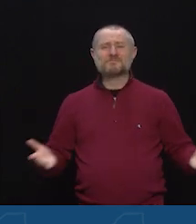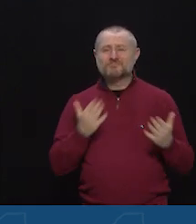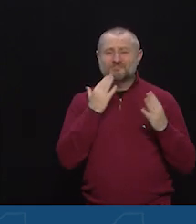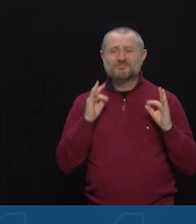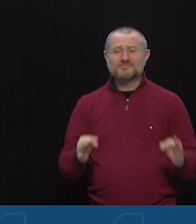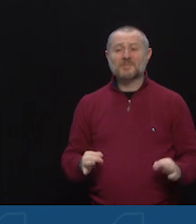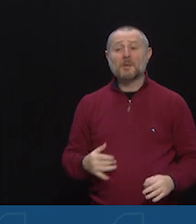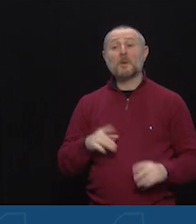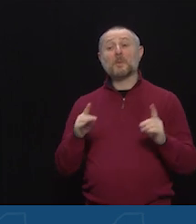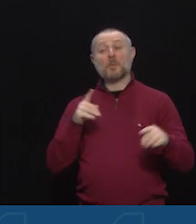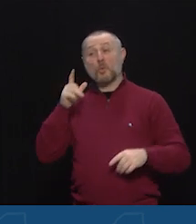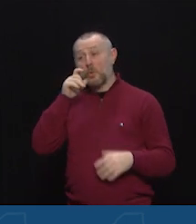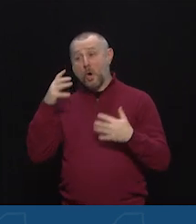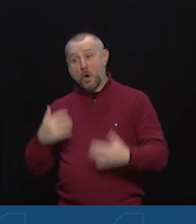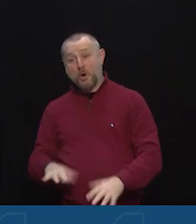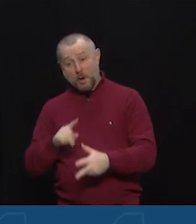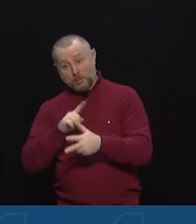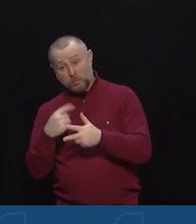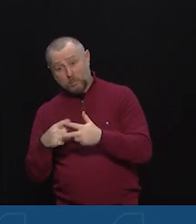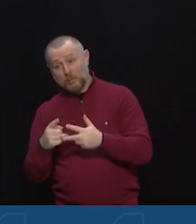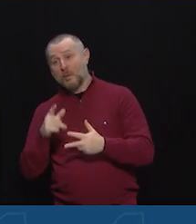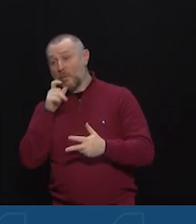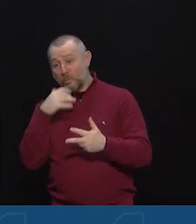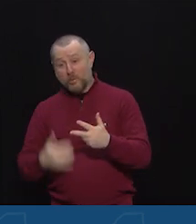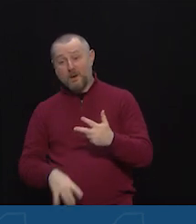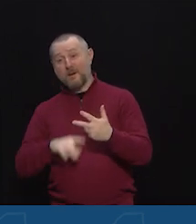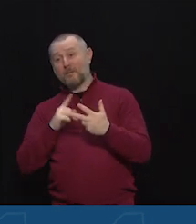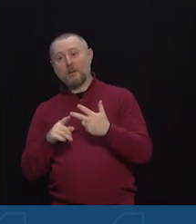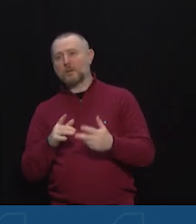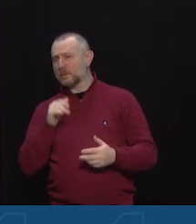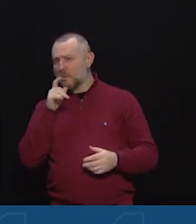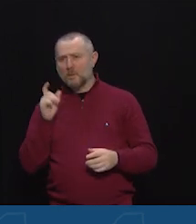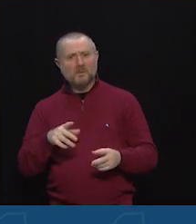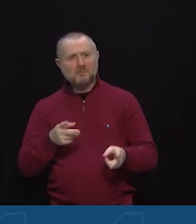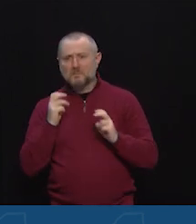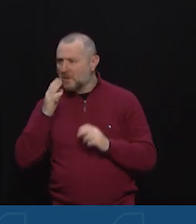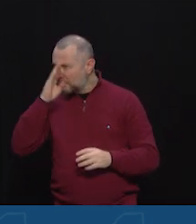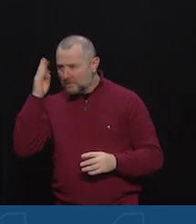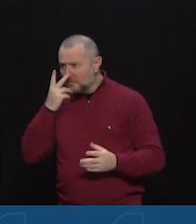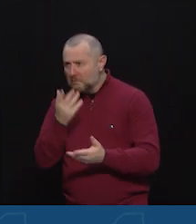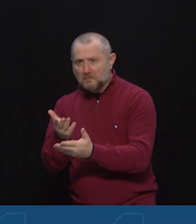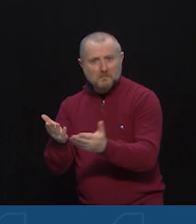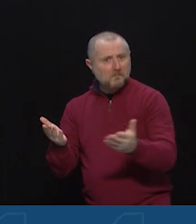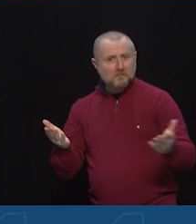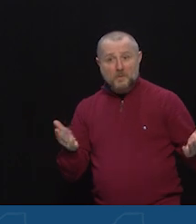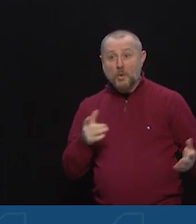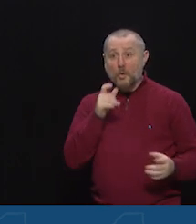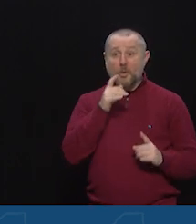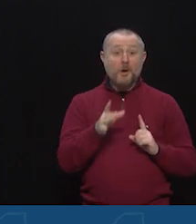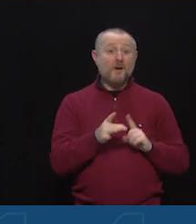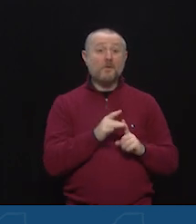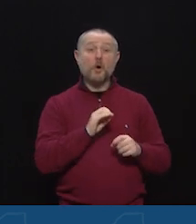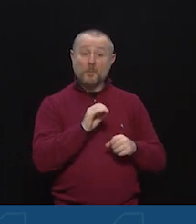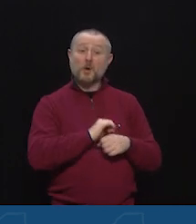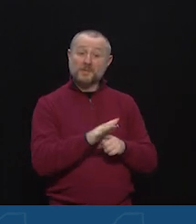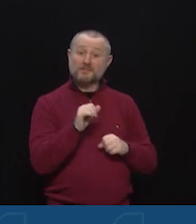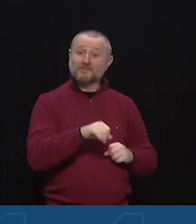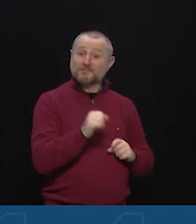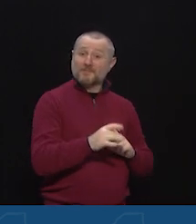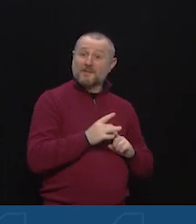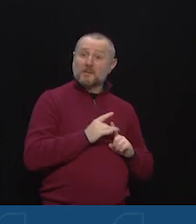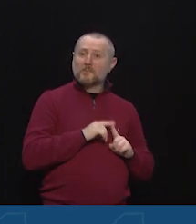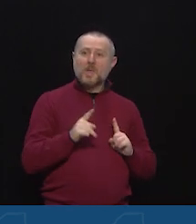are vaxxed and boosted did not end up in the hospitals with Omicron. They may have had symptoms, stayed home for the 5 days if they tested positive, but